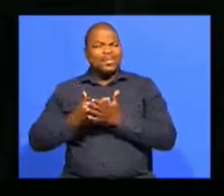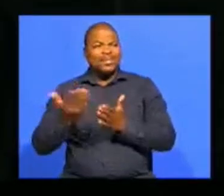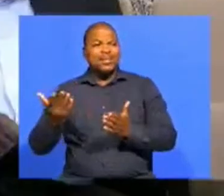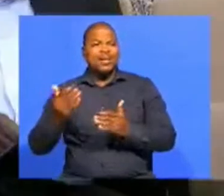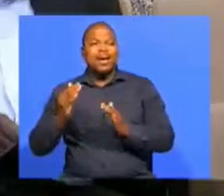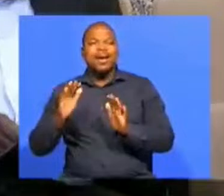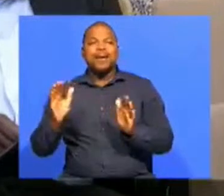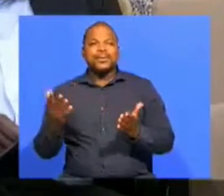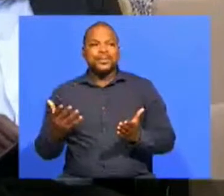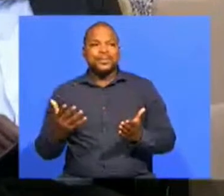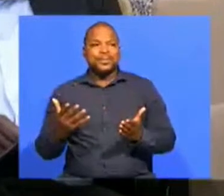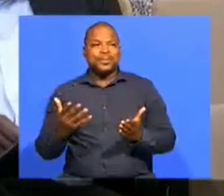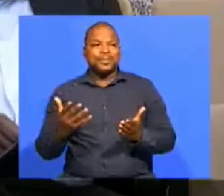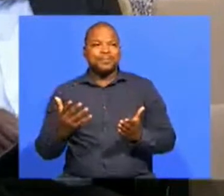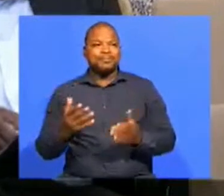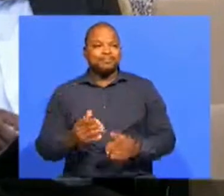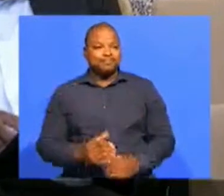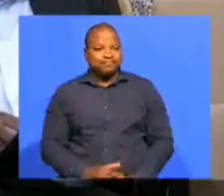as a result.